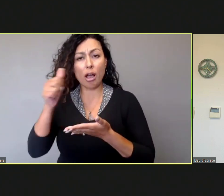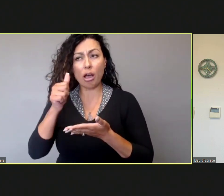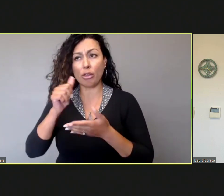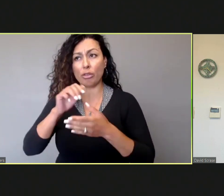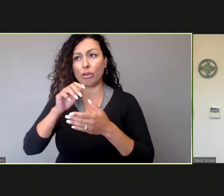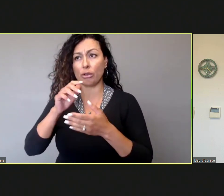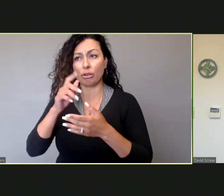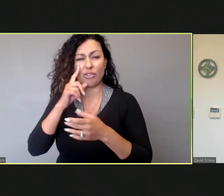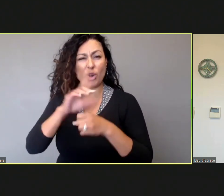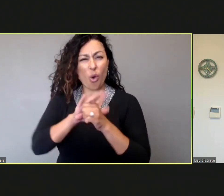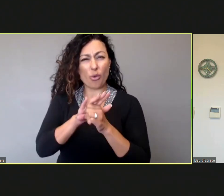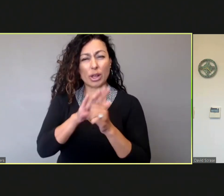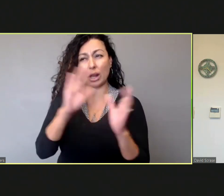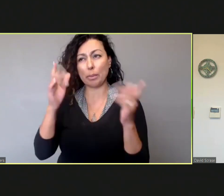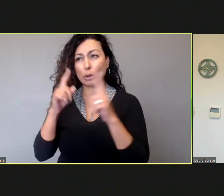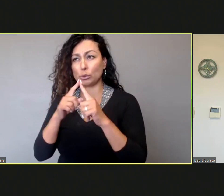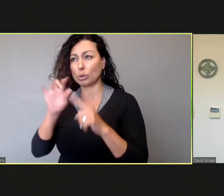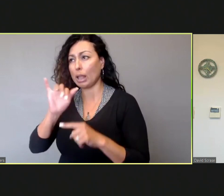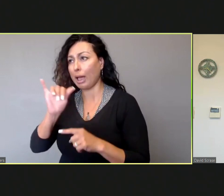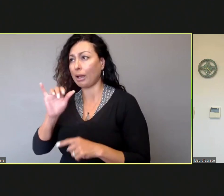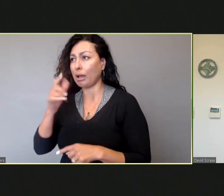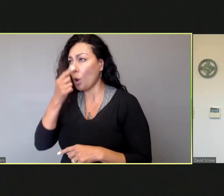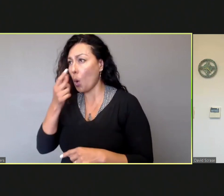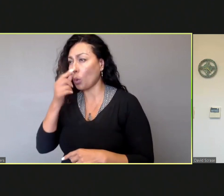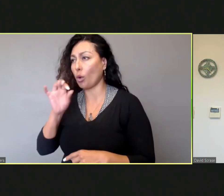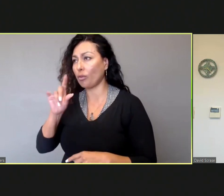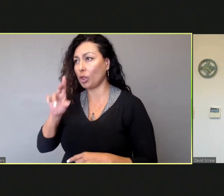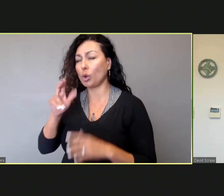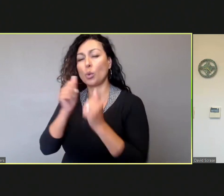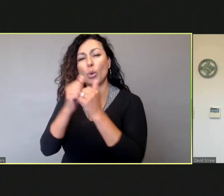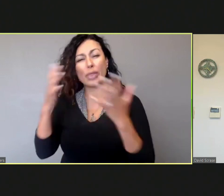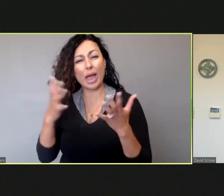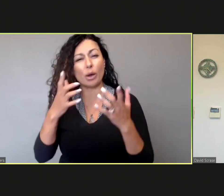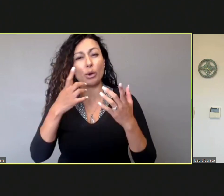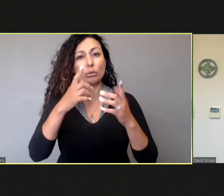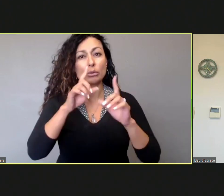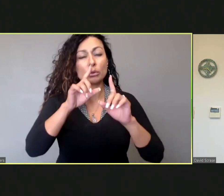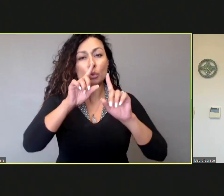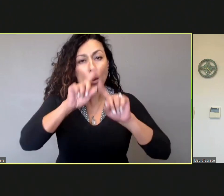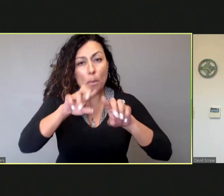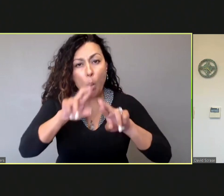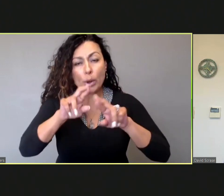and the flu, without regular reporting and isolation requirements.